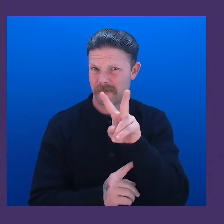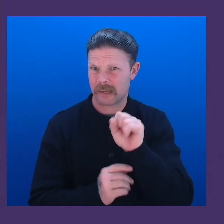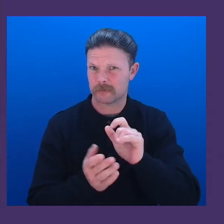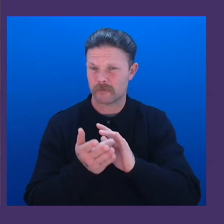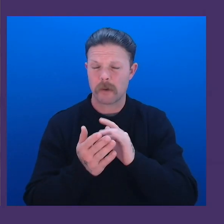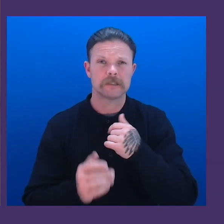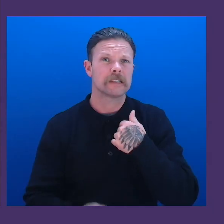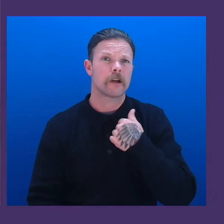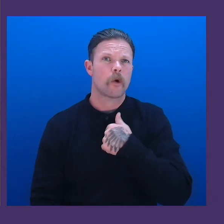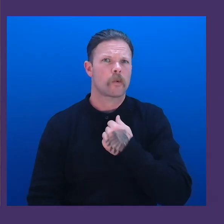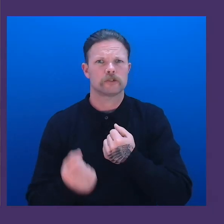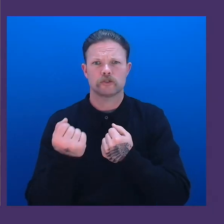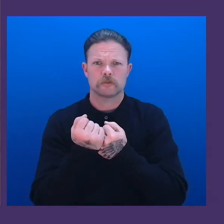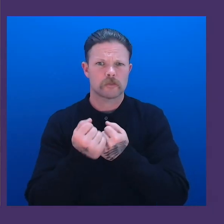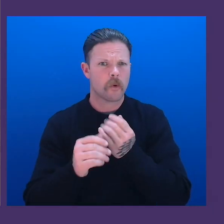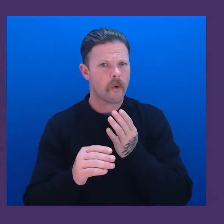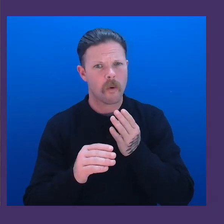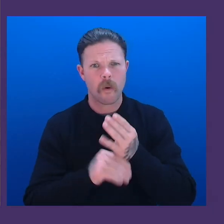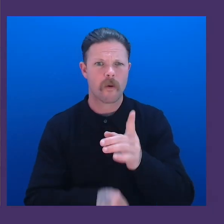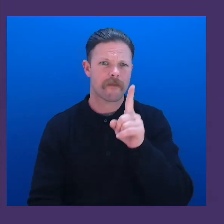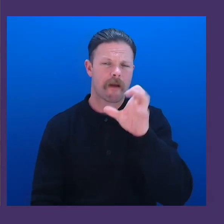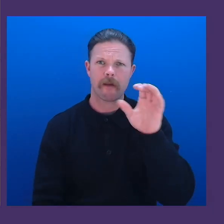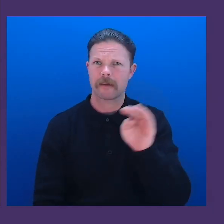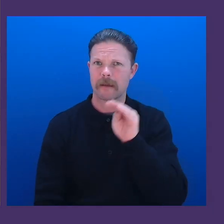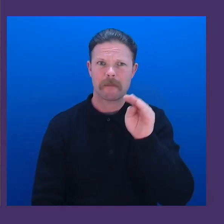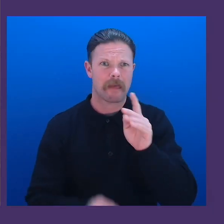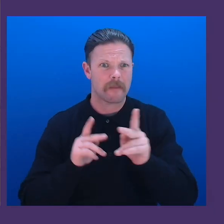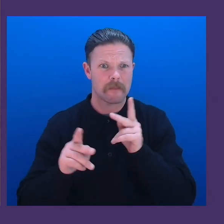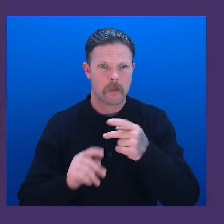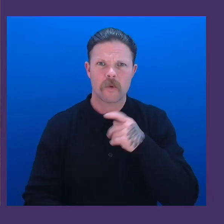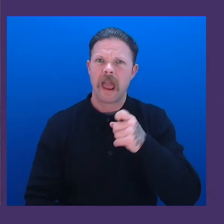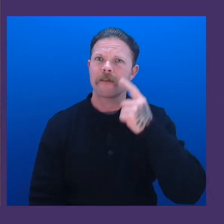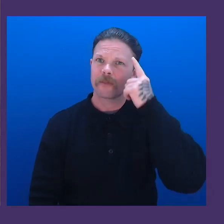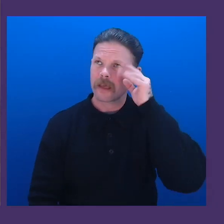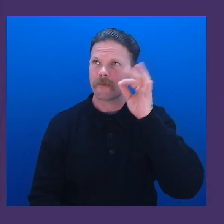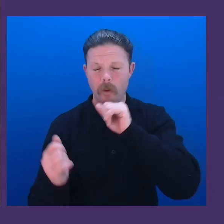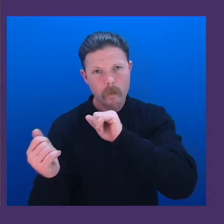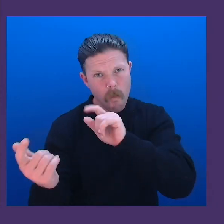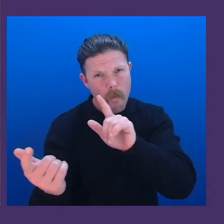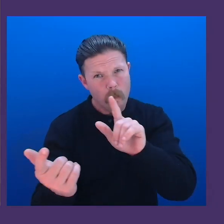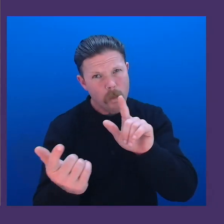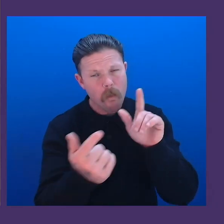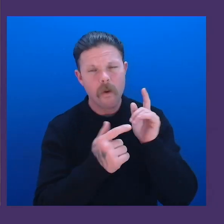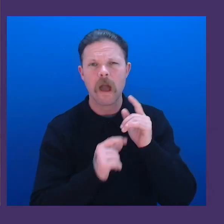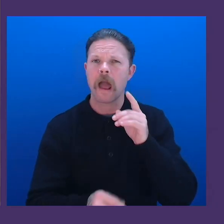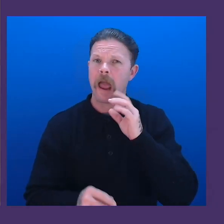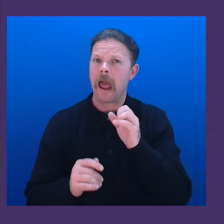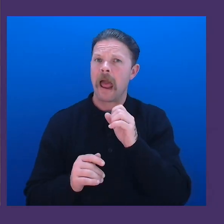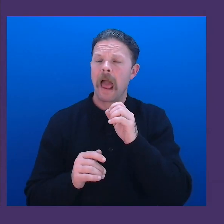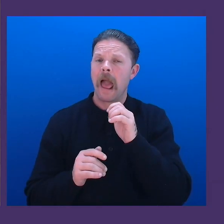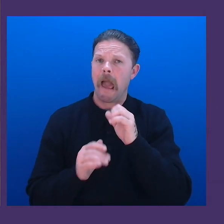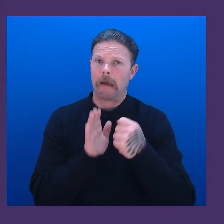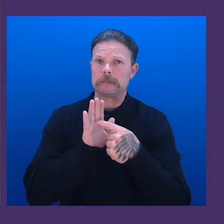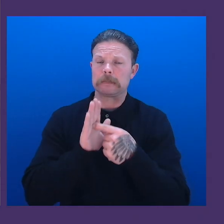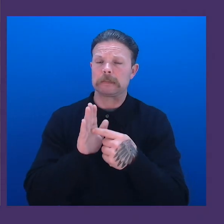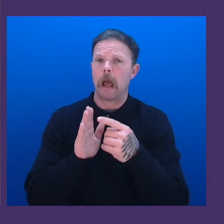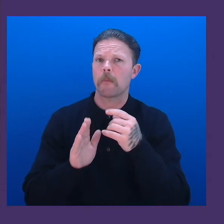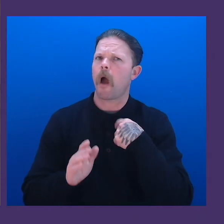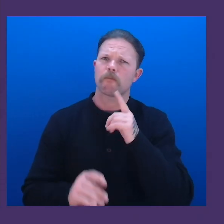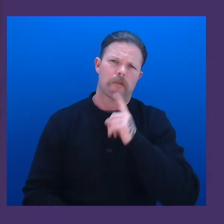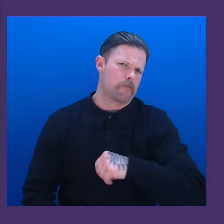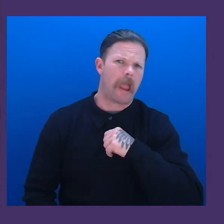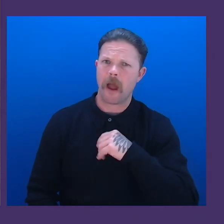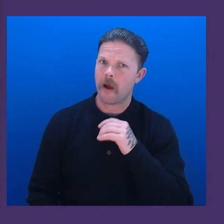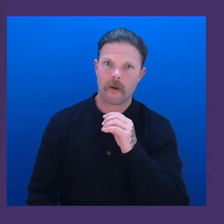people. So we have to think about everybody. And an example that, I think I'm proud of that the company for pushing forward